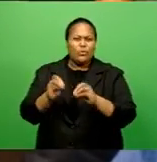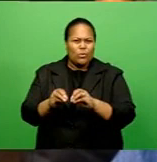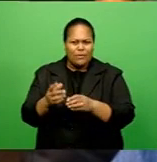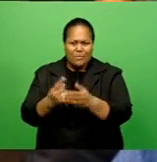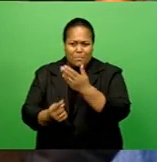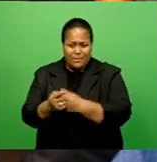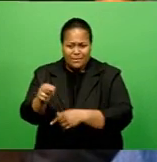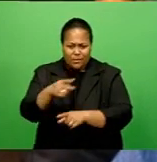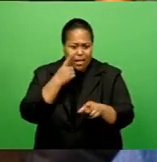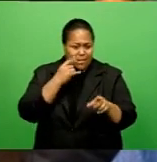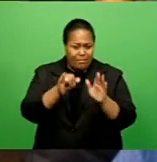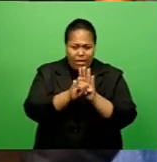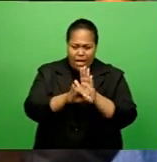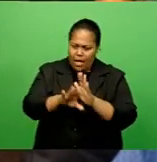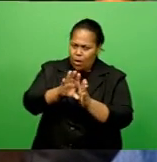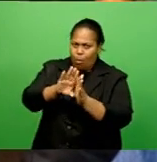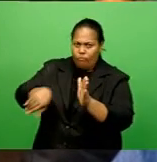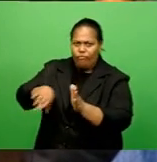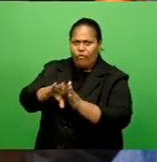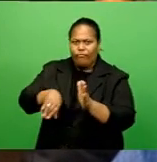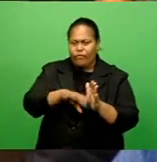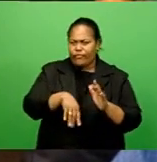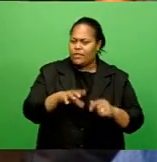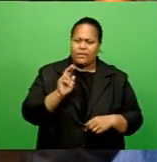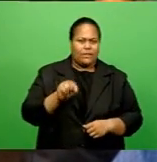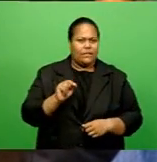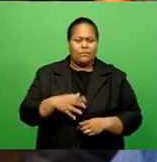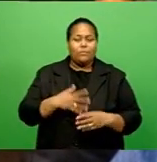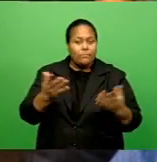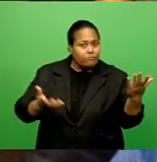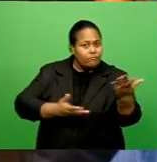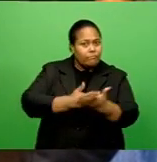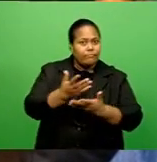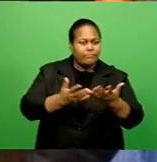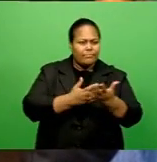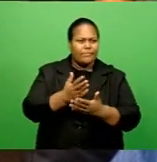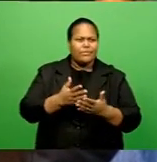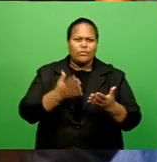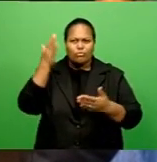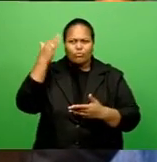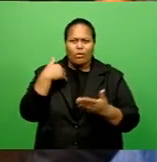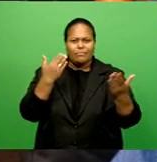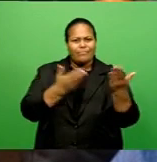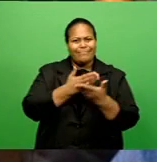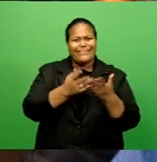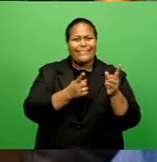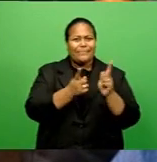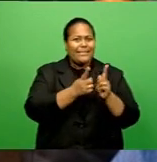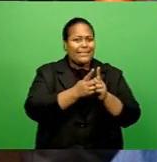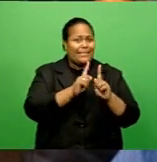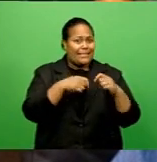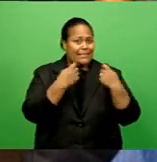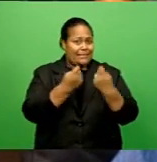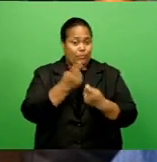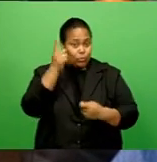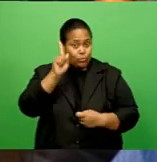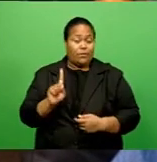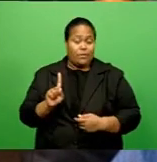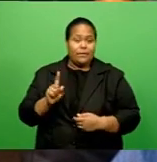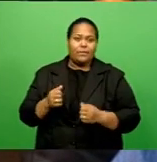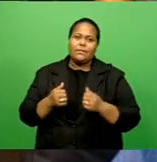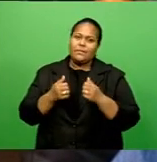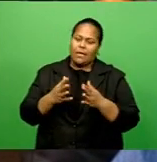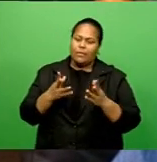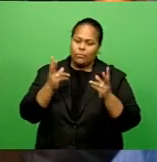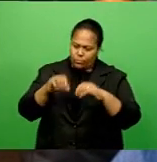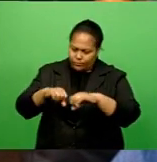it this morning during our brief with the team. And from today, they will start to look